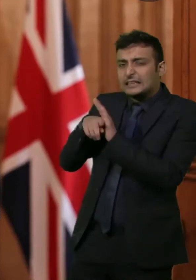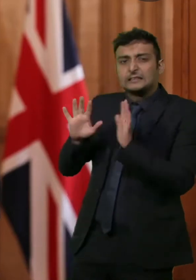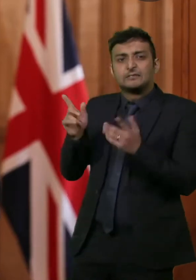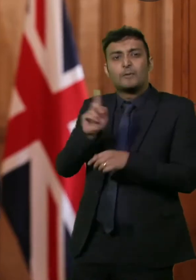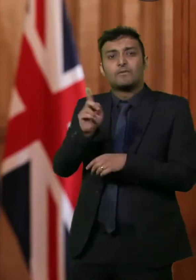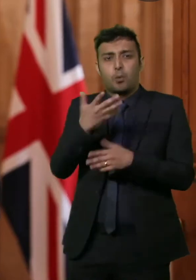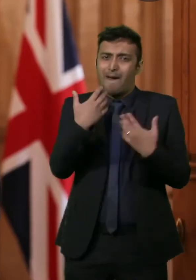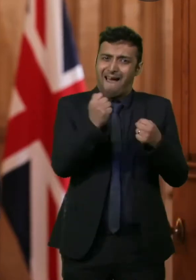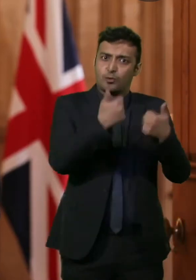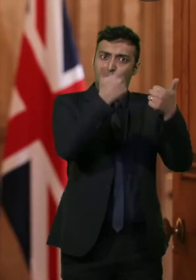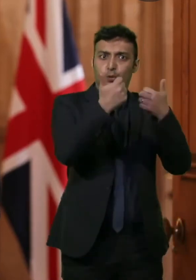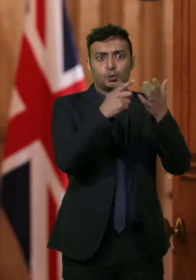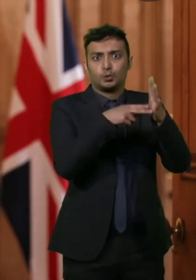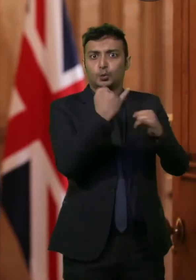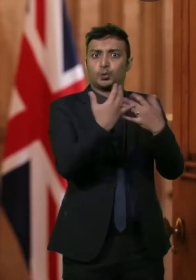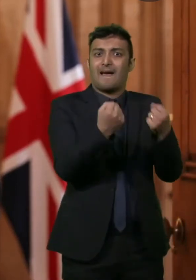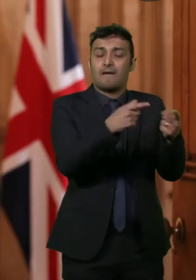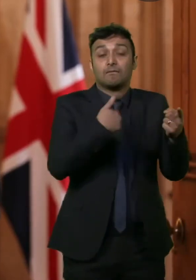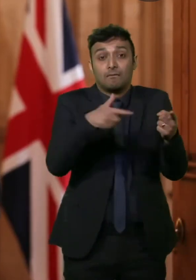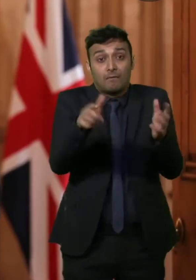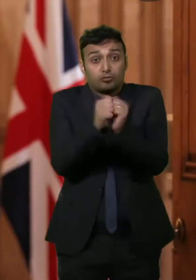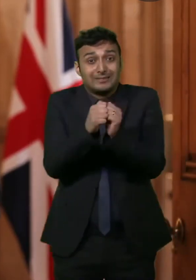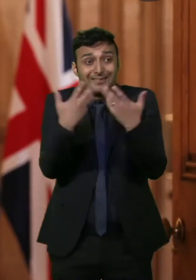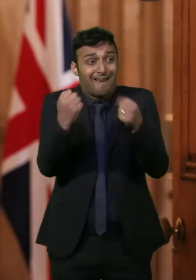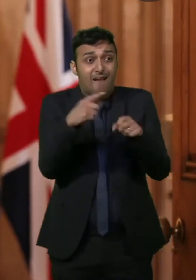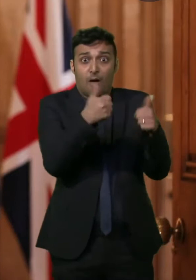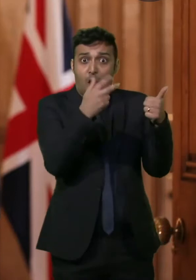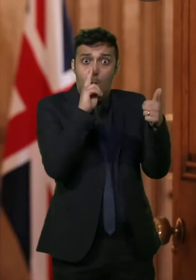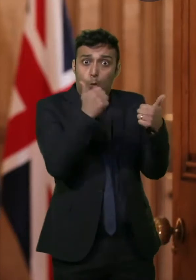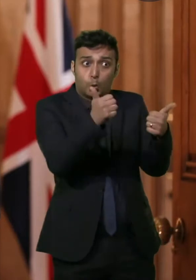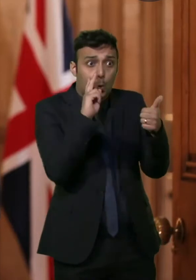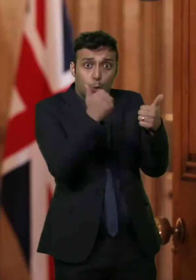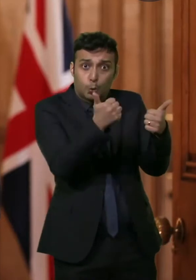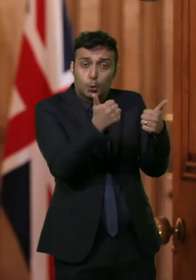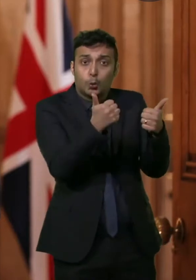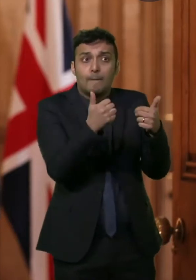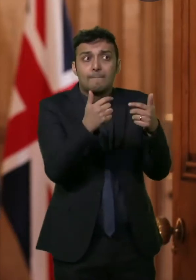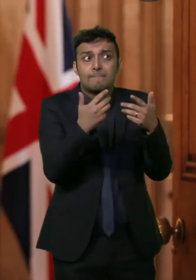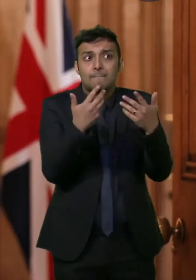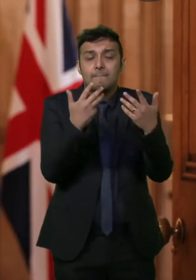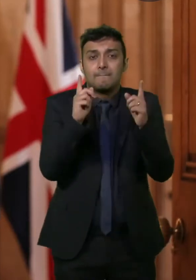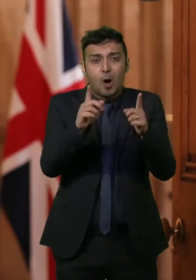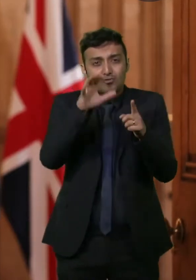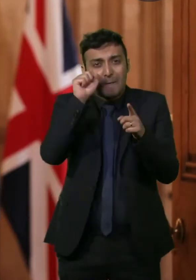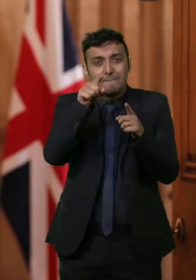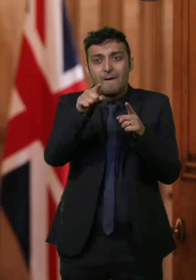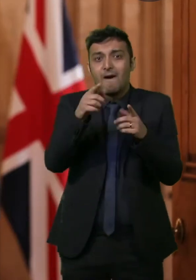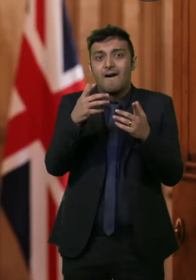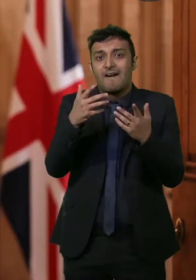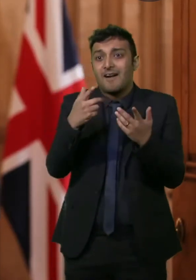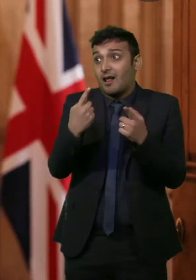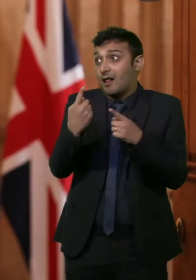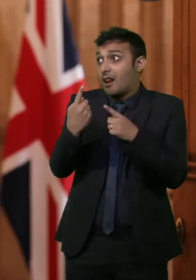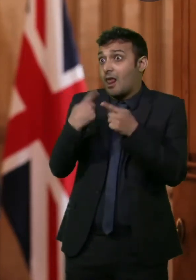signs, but the whole point is, we remember where we were last summer. We had